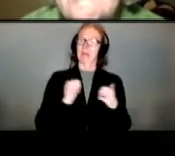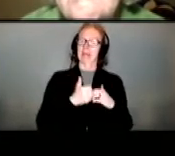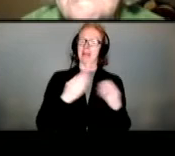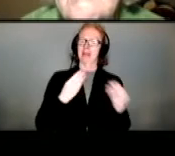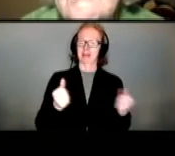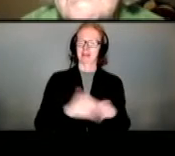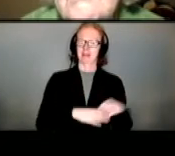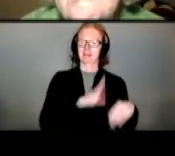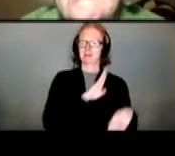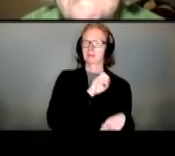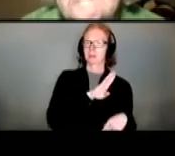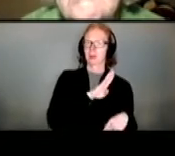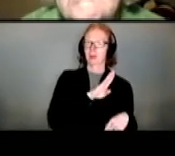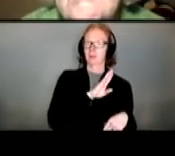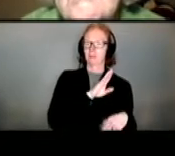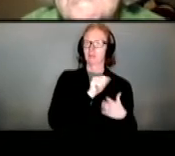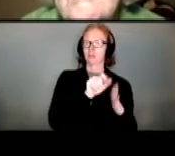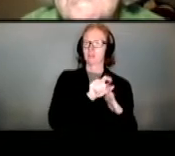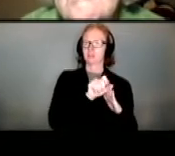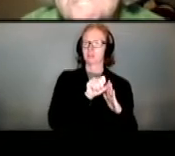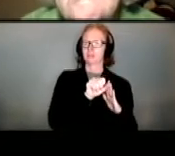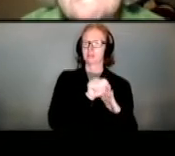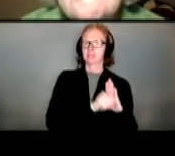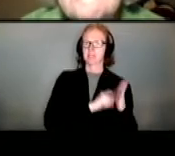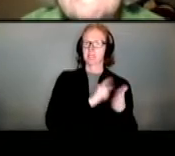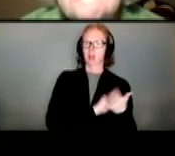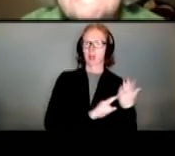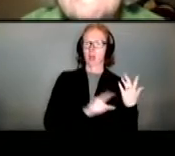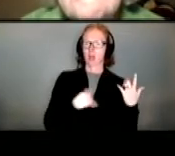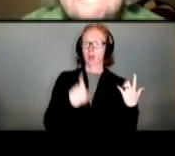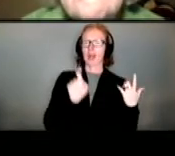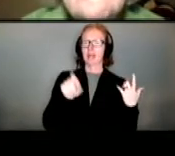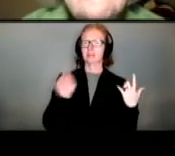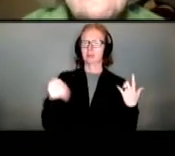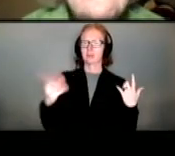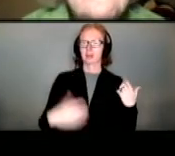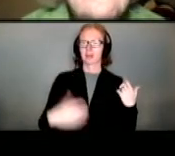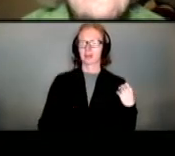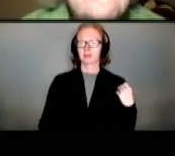There's a state law now. What? Well, that has to be provided.